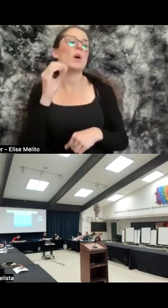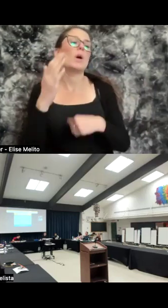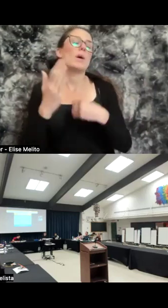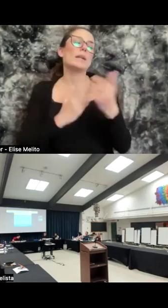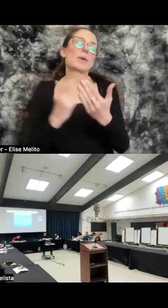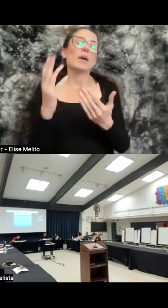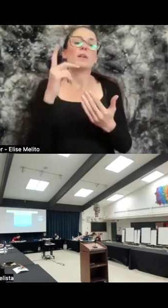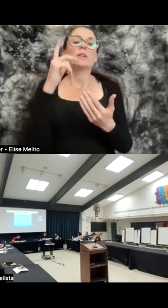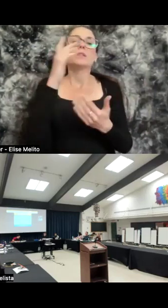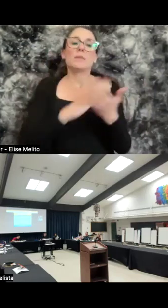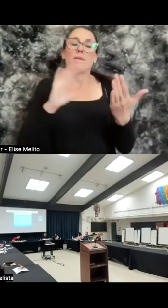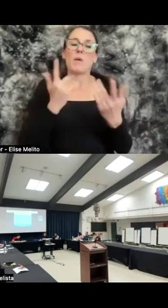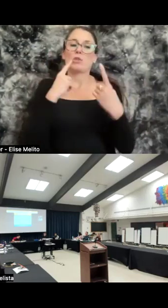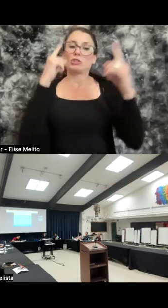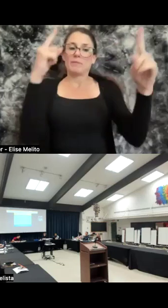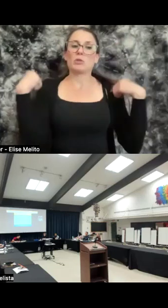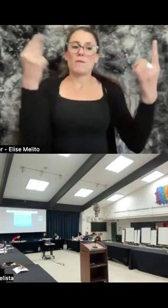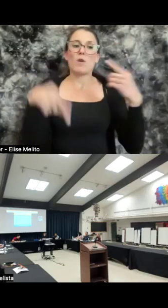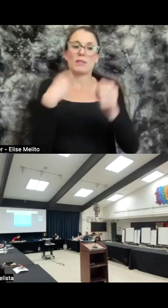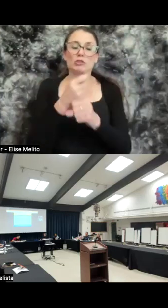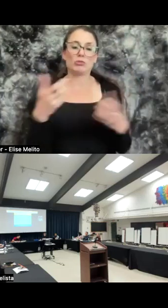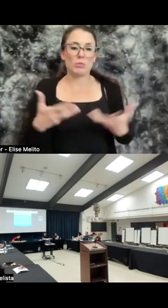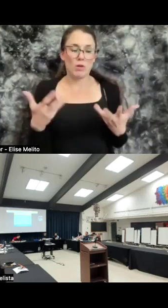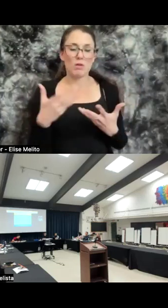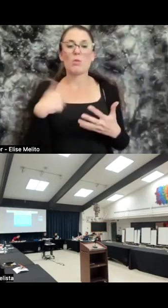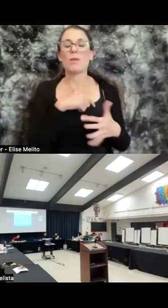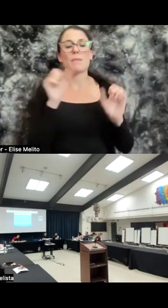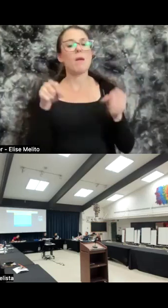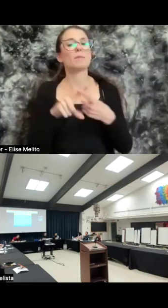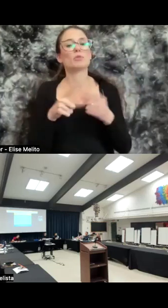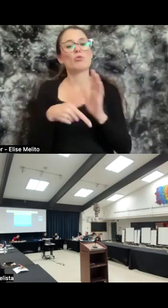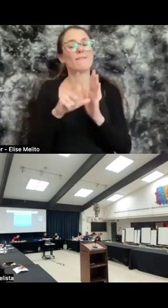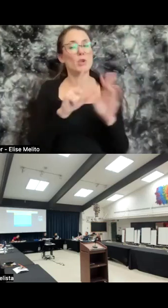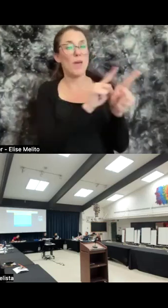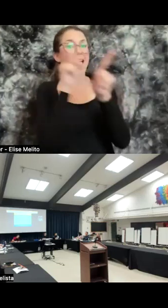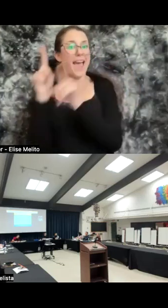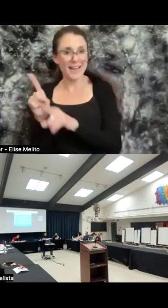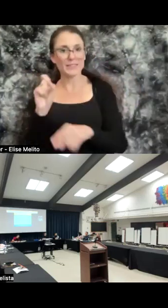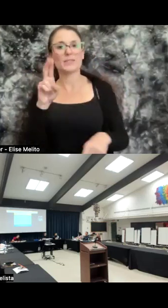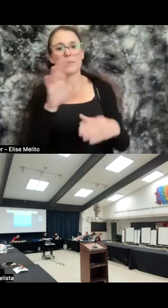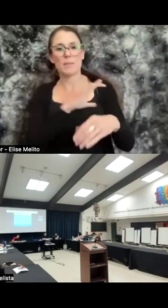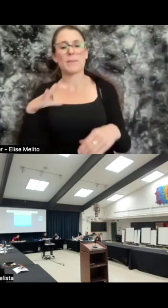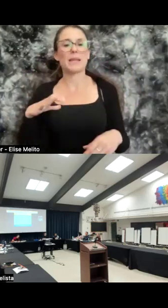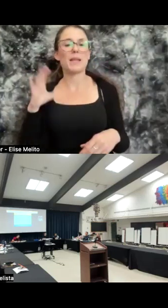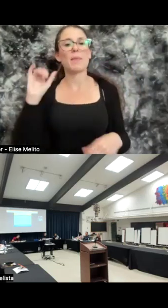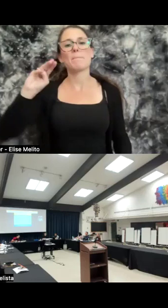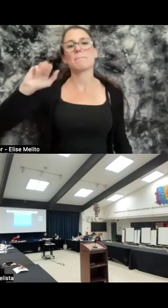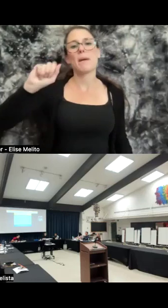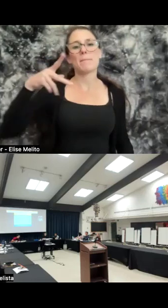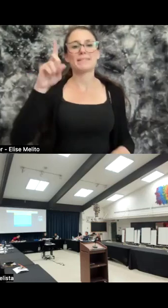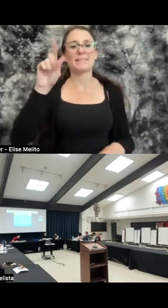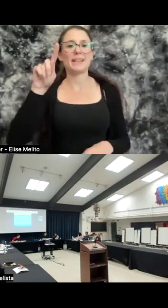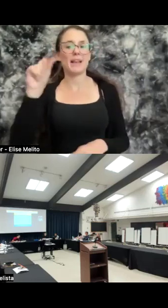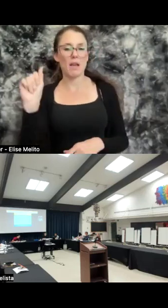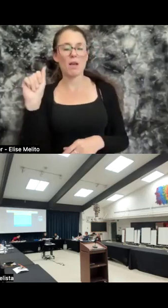of our achievements thus far this year we've been able to review as a subcommittee the MAP data that was available to